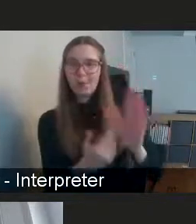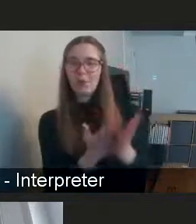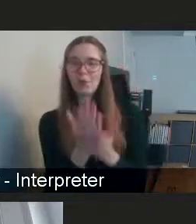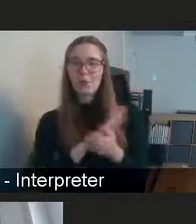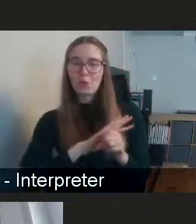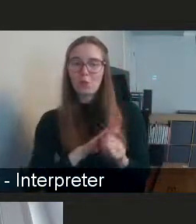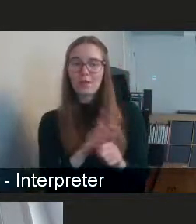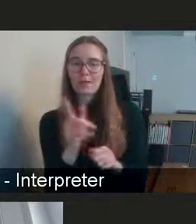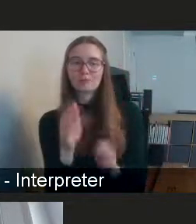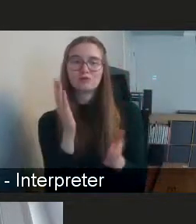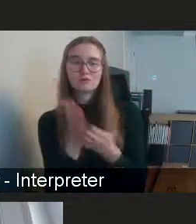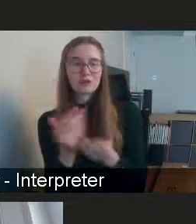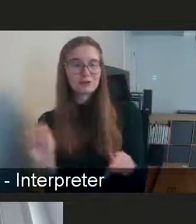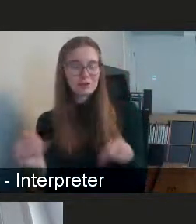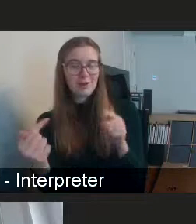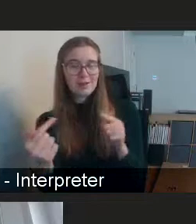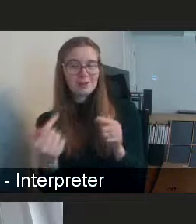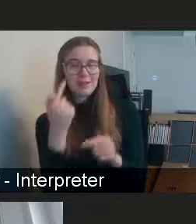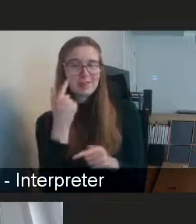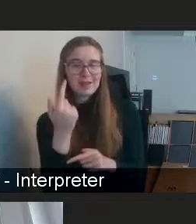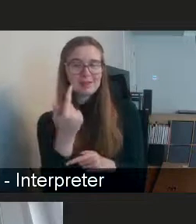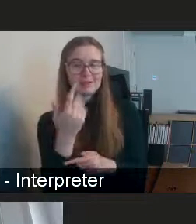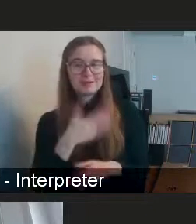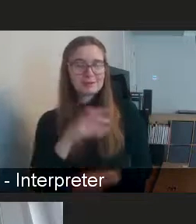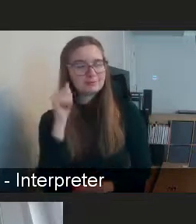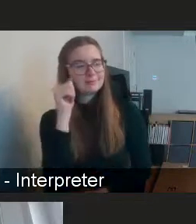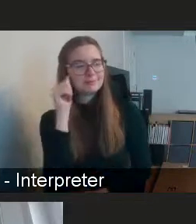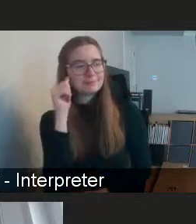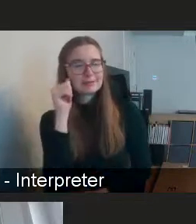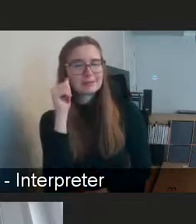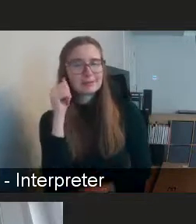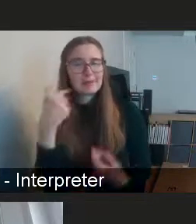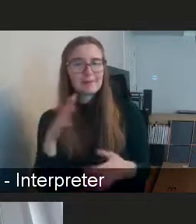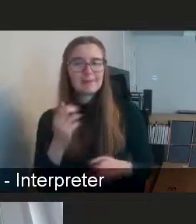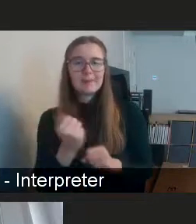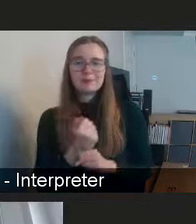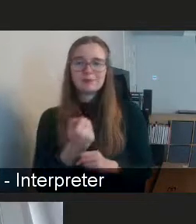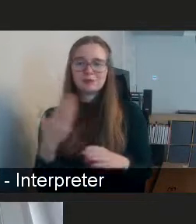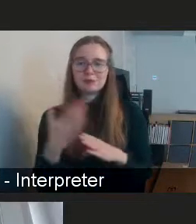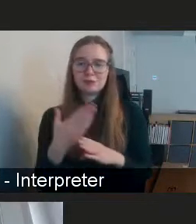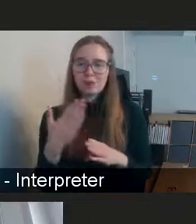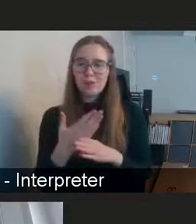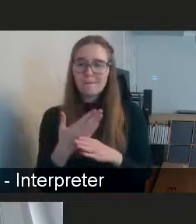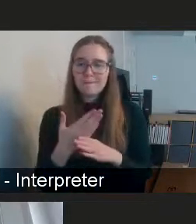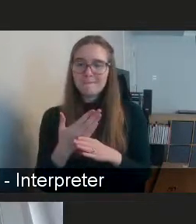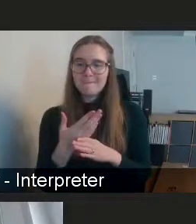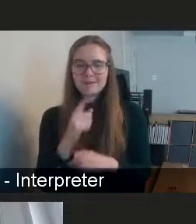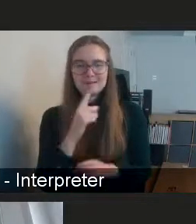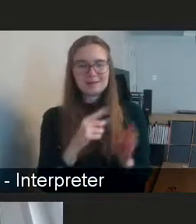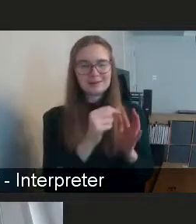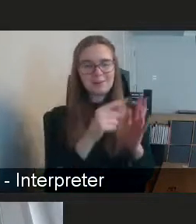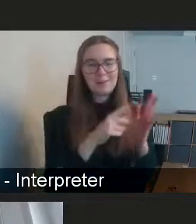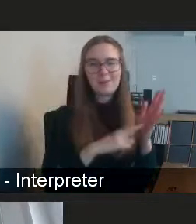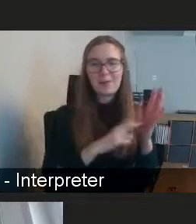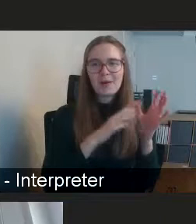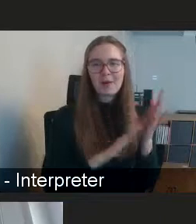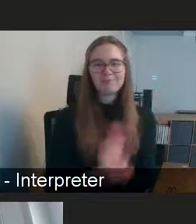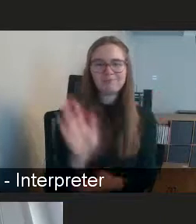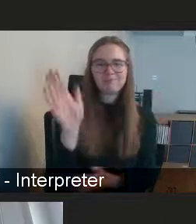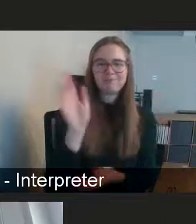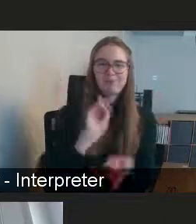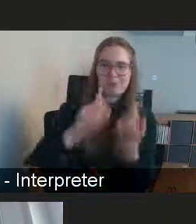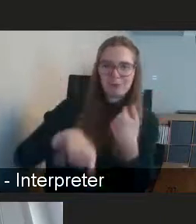challenge for this. And I do think we'd be too realistic. So I've done my job. I've got it going because Poonam's got her hand up again for a rapid